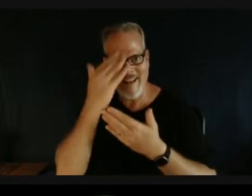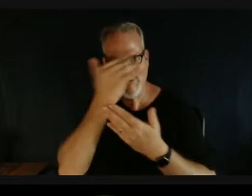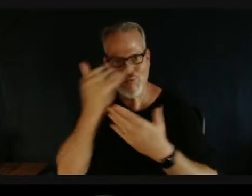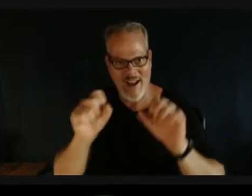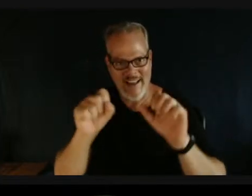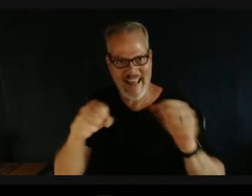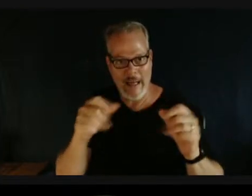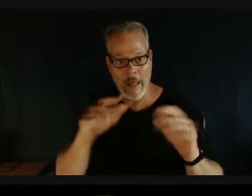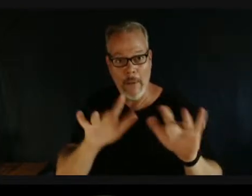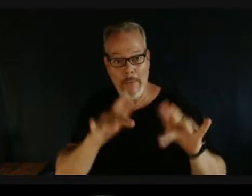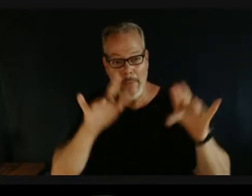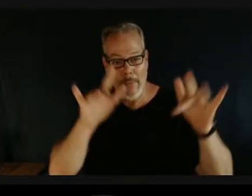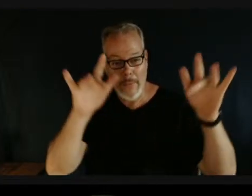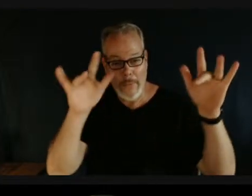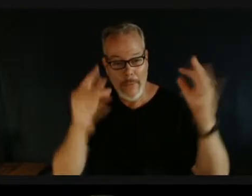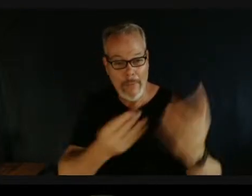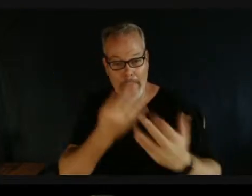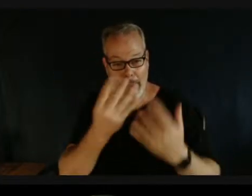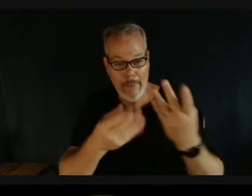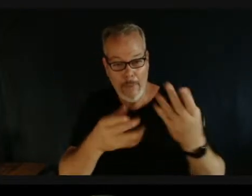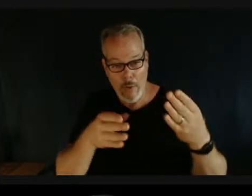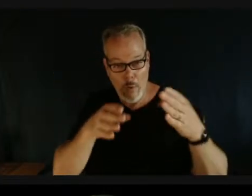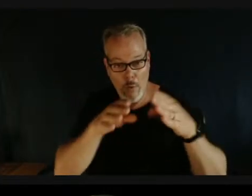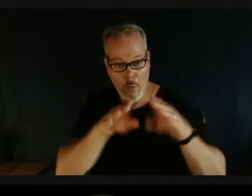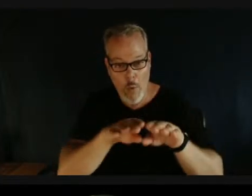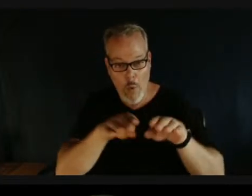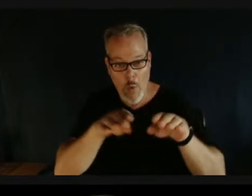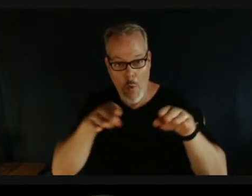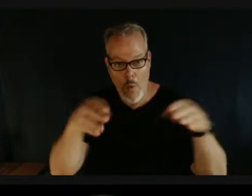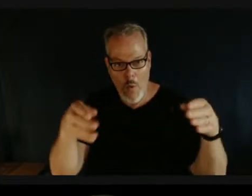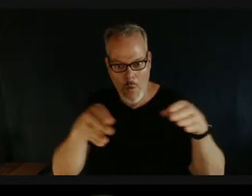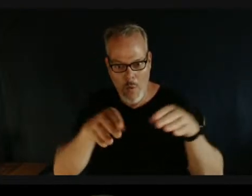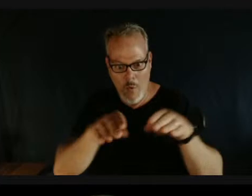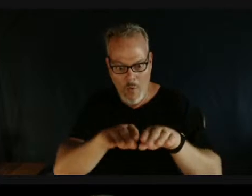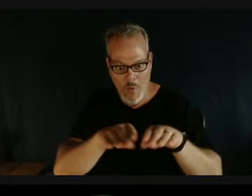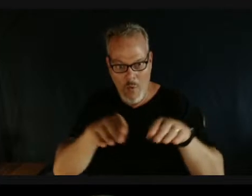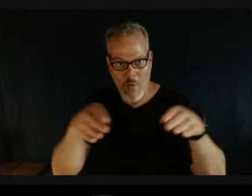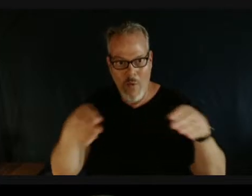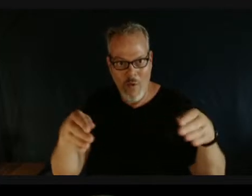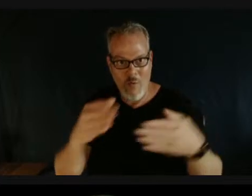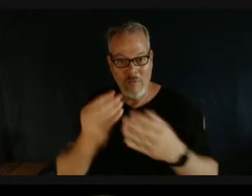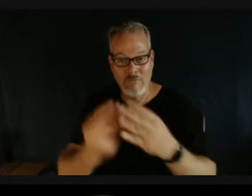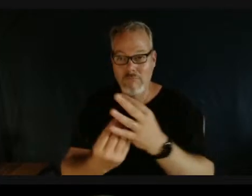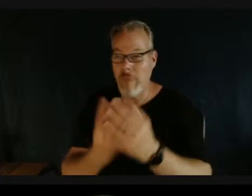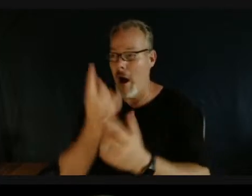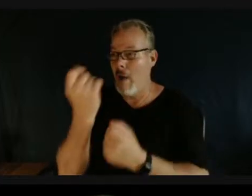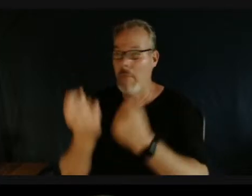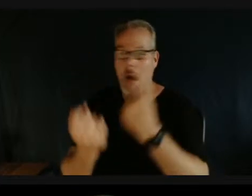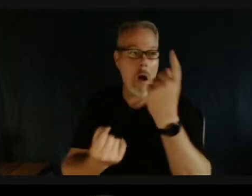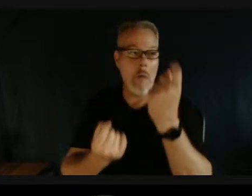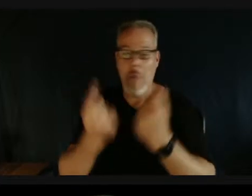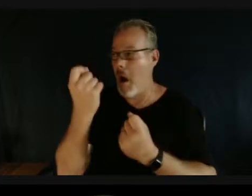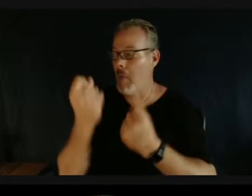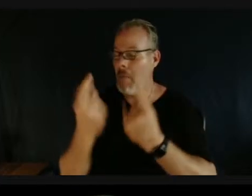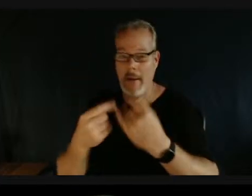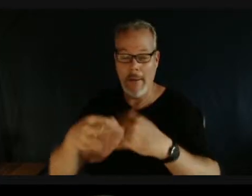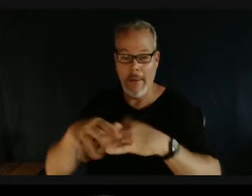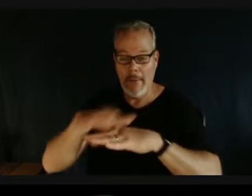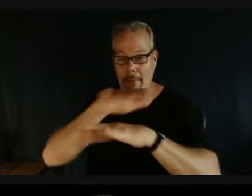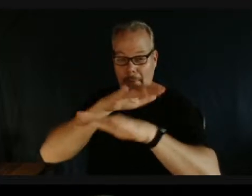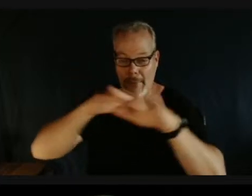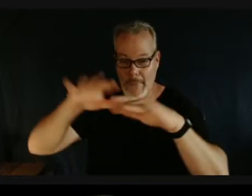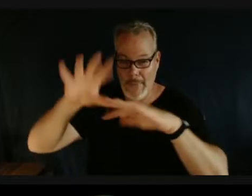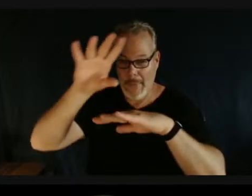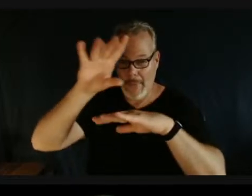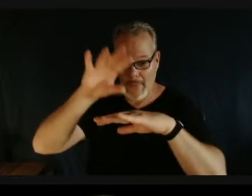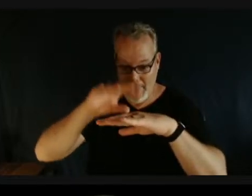close off that opening, or at least remold it. As once the lava stops falling from the air, that pile is still moving under